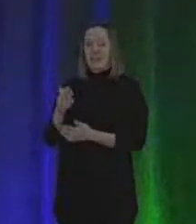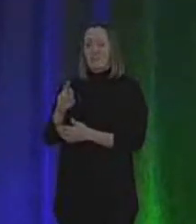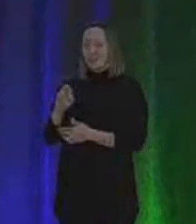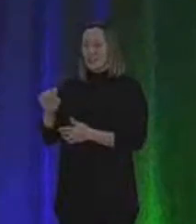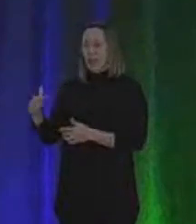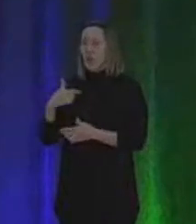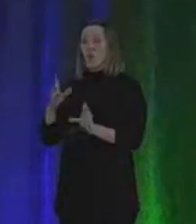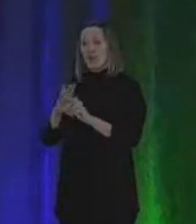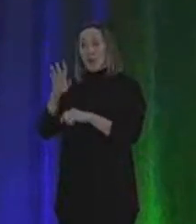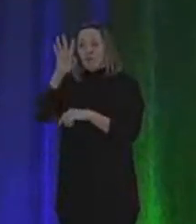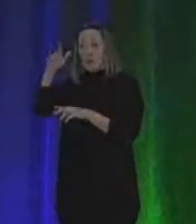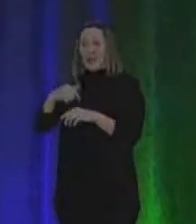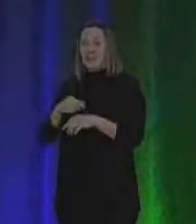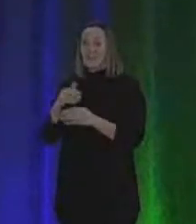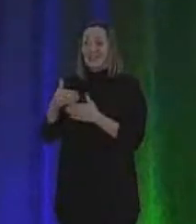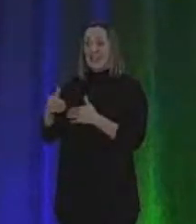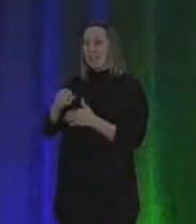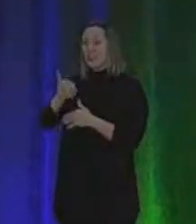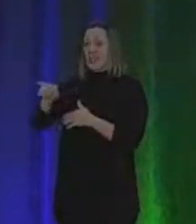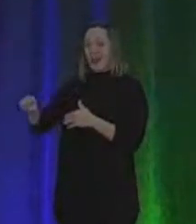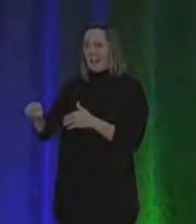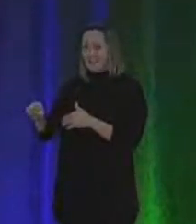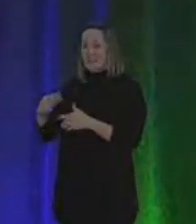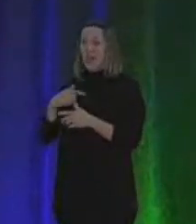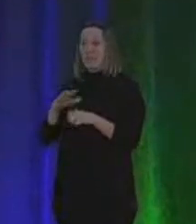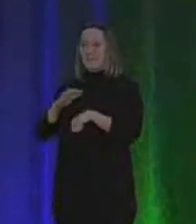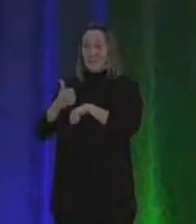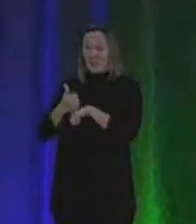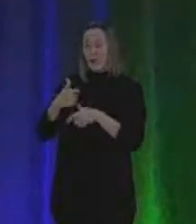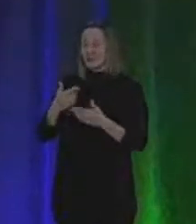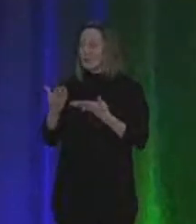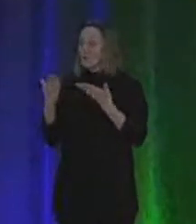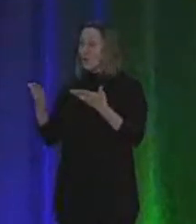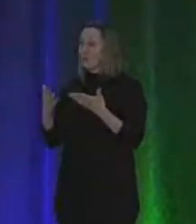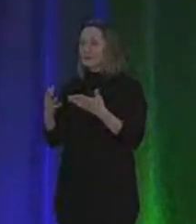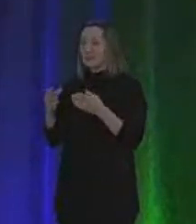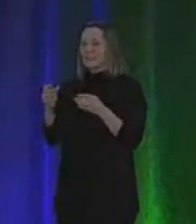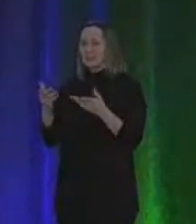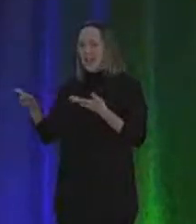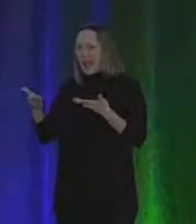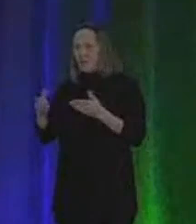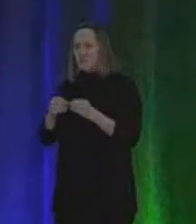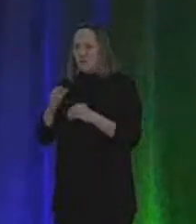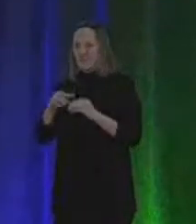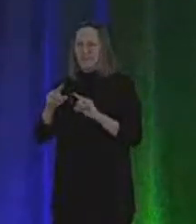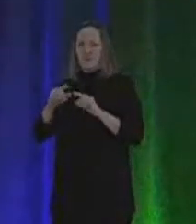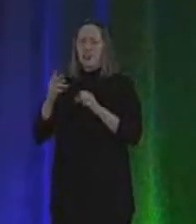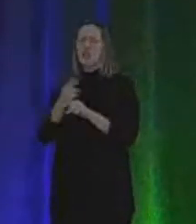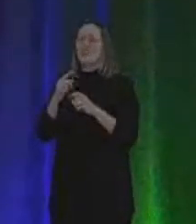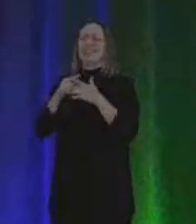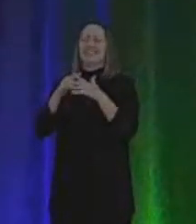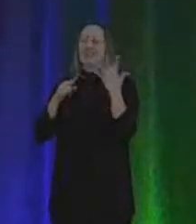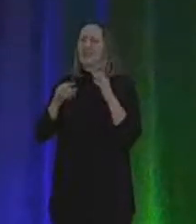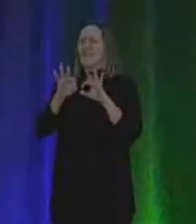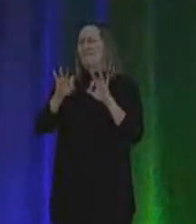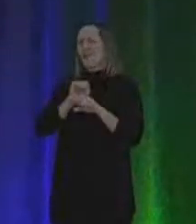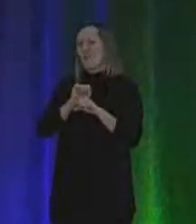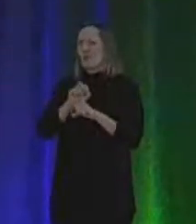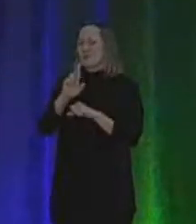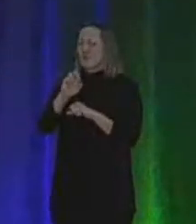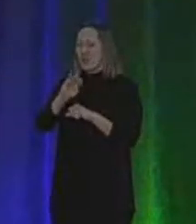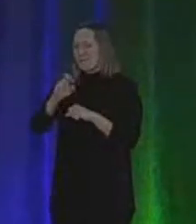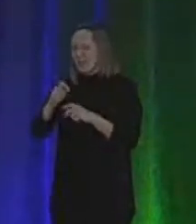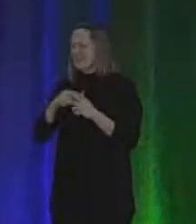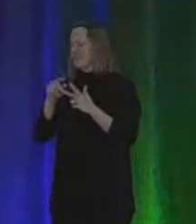the creators of Next.js, and our platform supports deploying over 35 different frameworks like Remix and Nuxt and